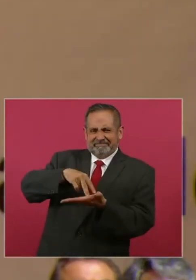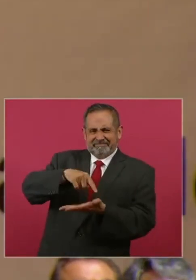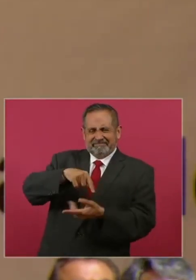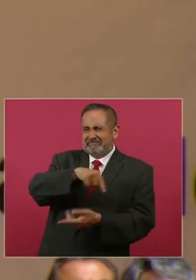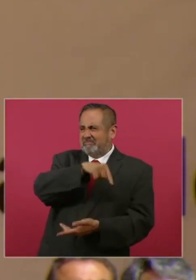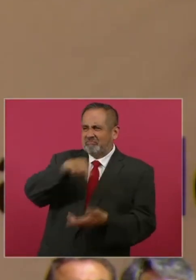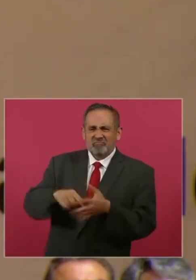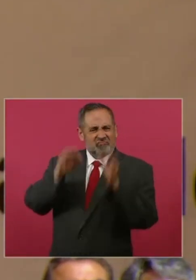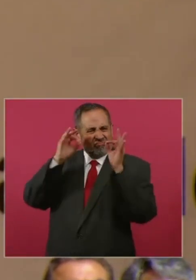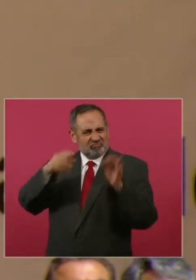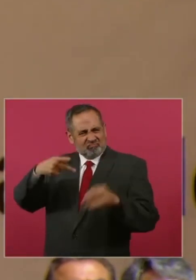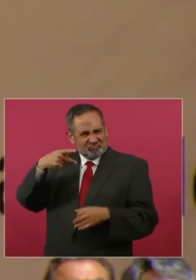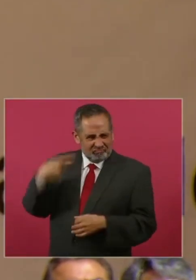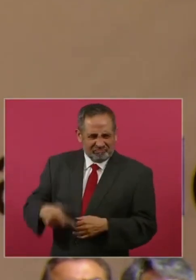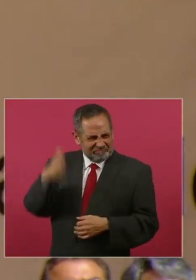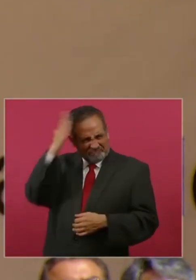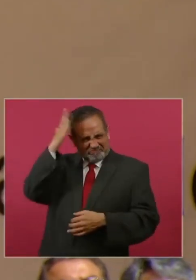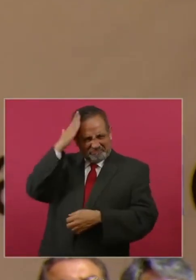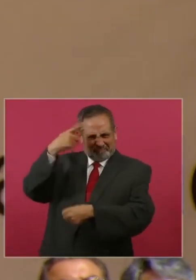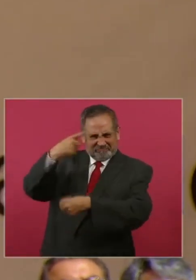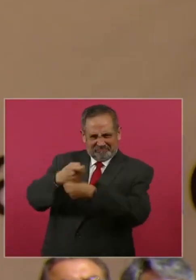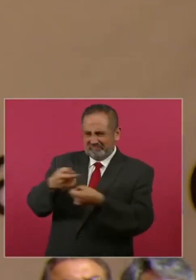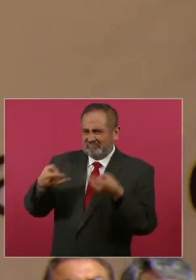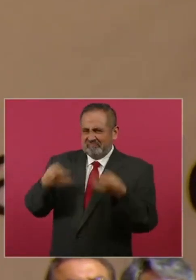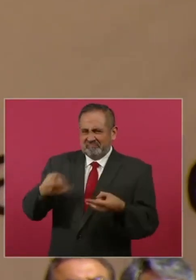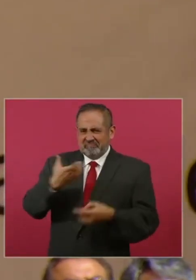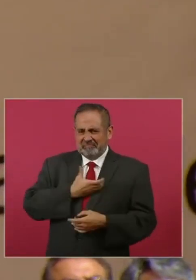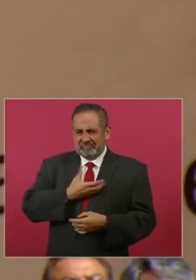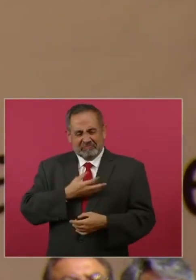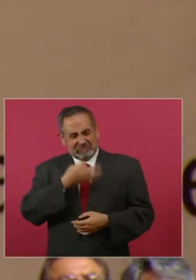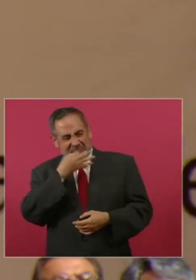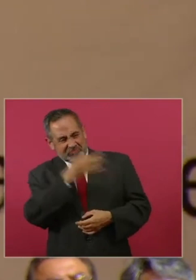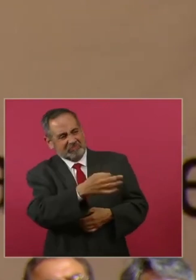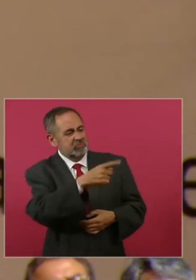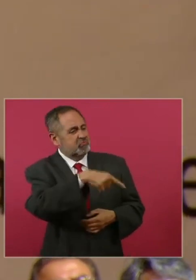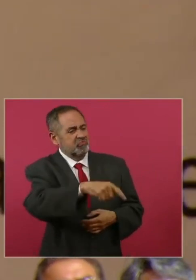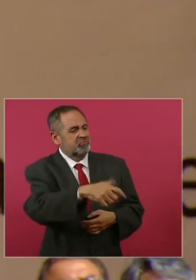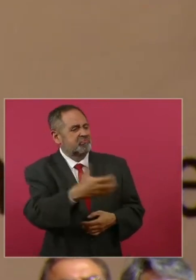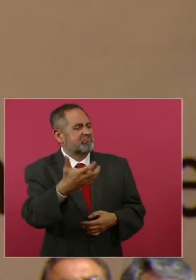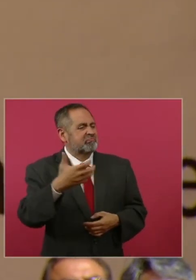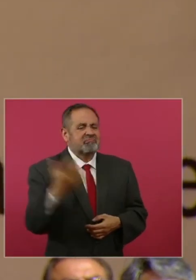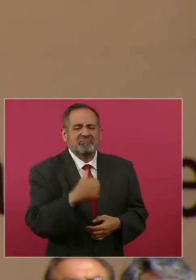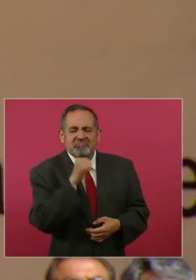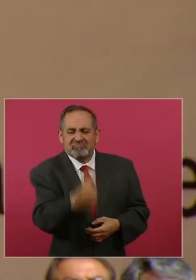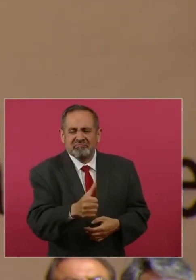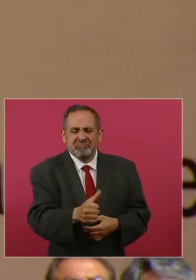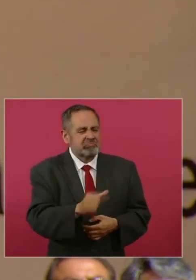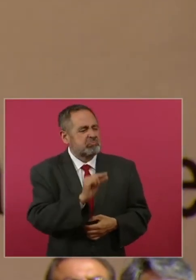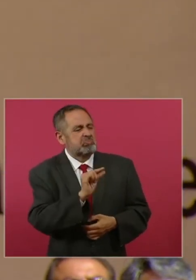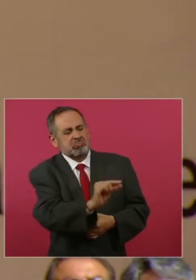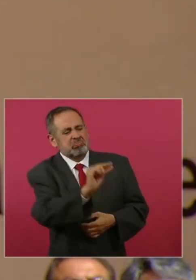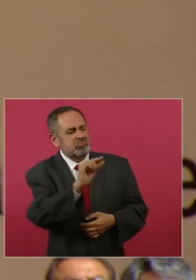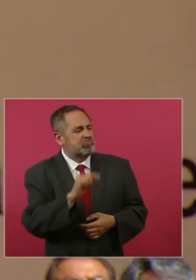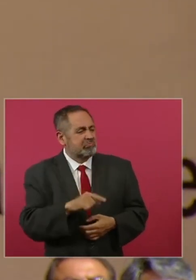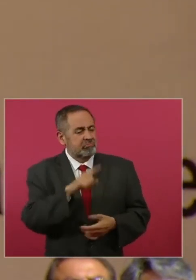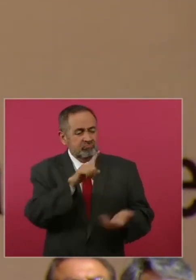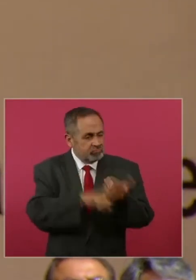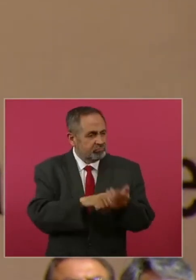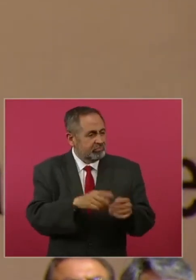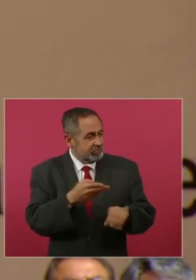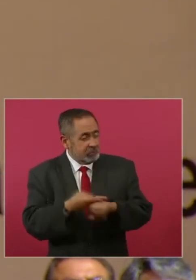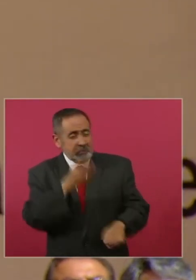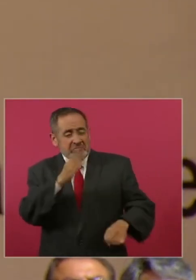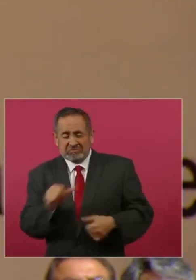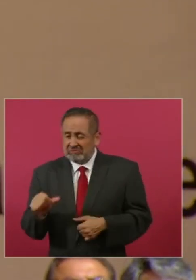from here, from the Zócalo, Zócalo the house si no abandonan su egoísmo